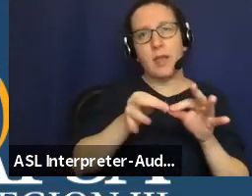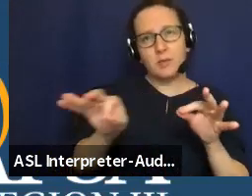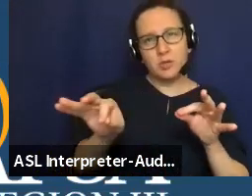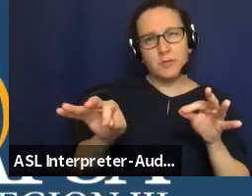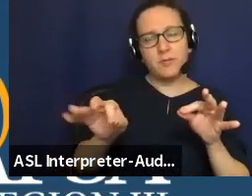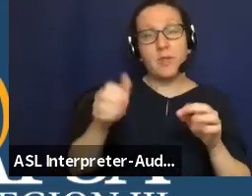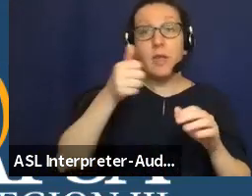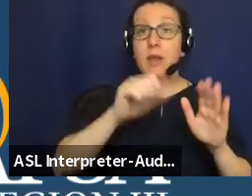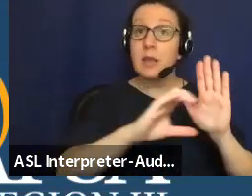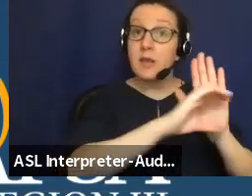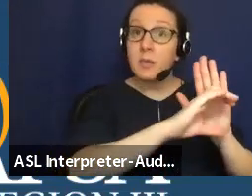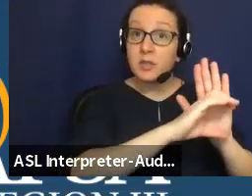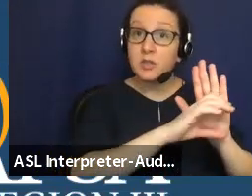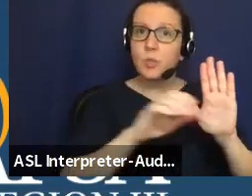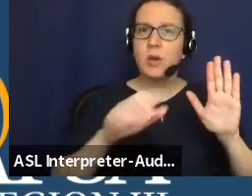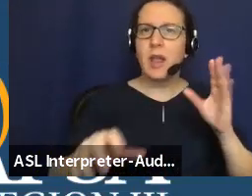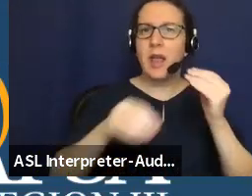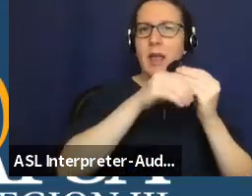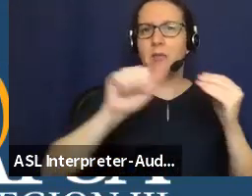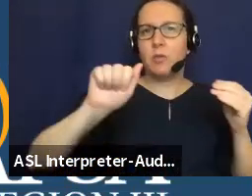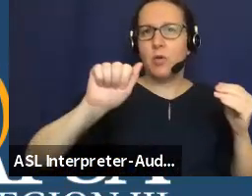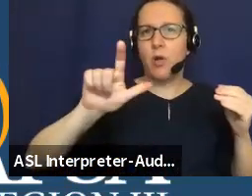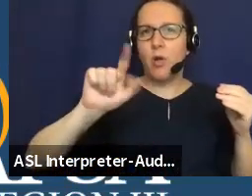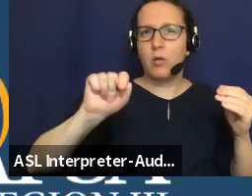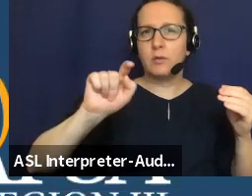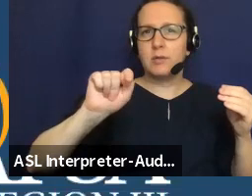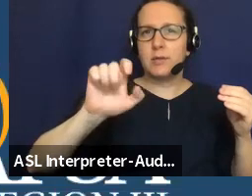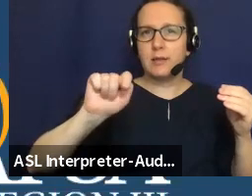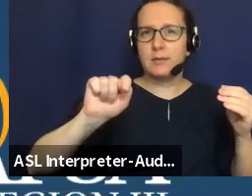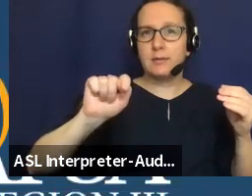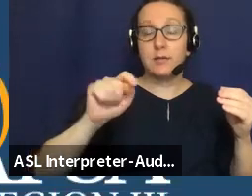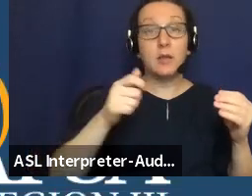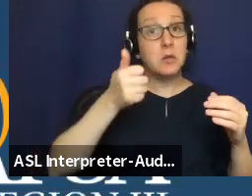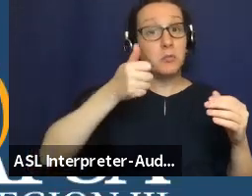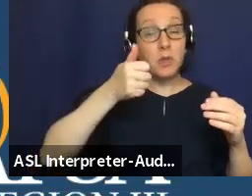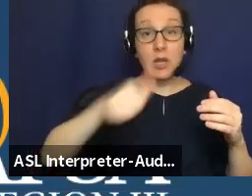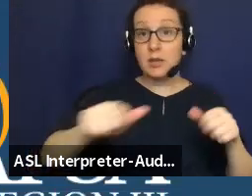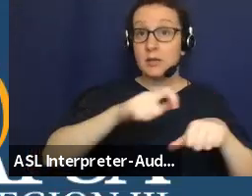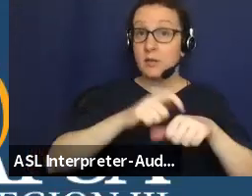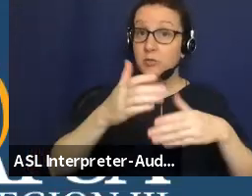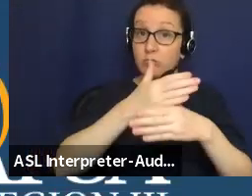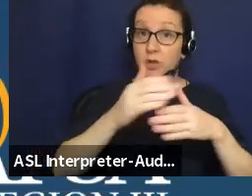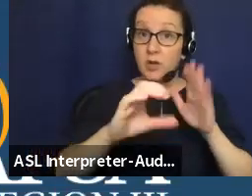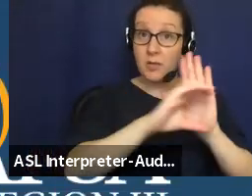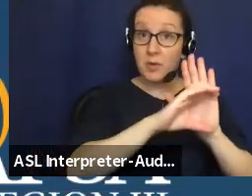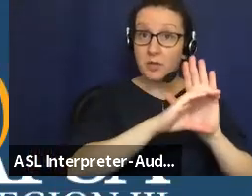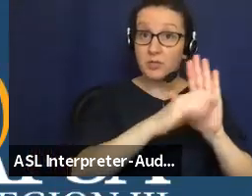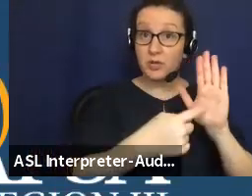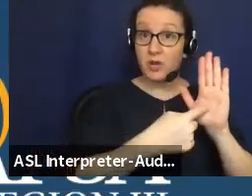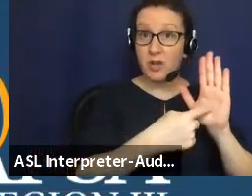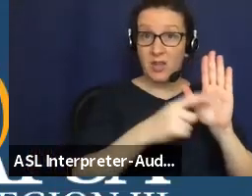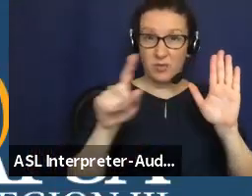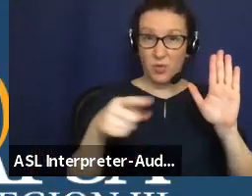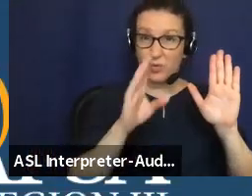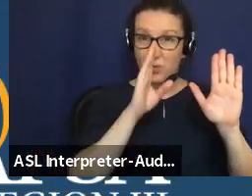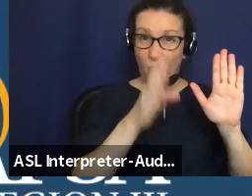any images that you're sharing, and just being cognizant that whenever you do share an image and that's the sole message, that